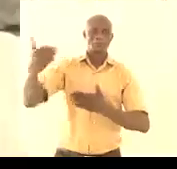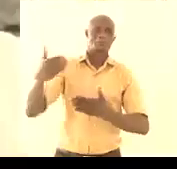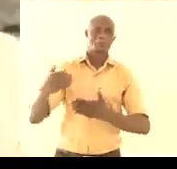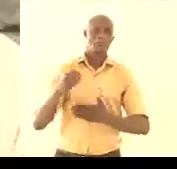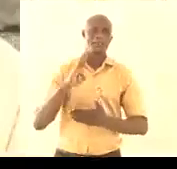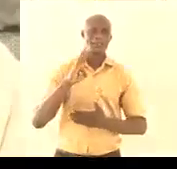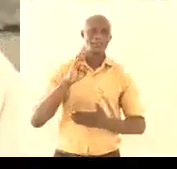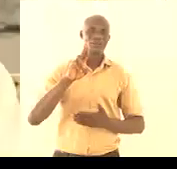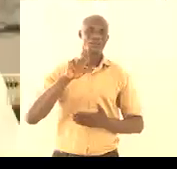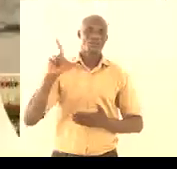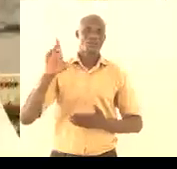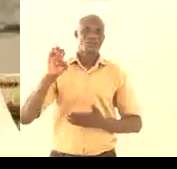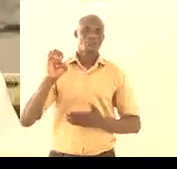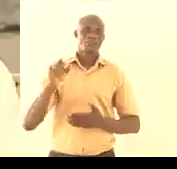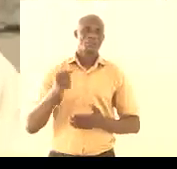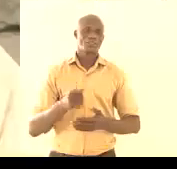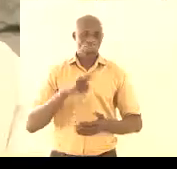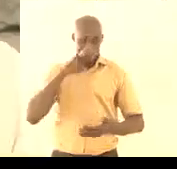cars.